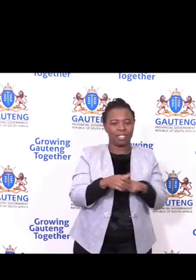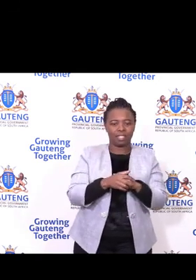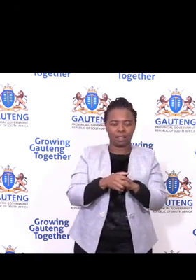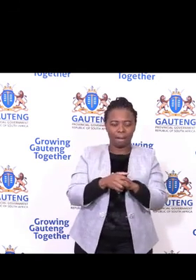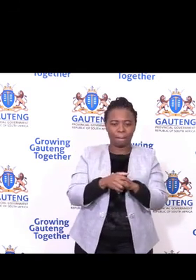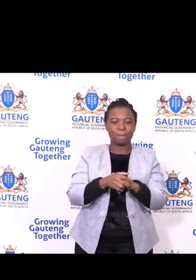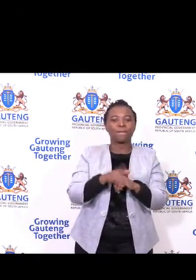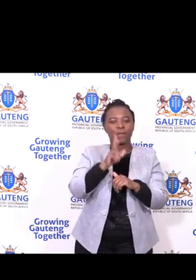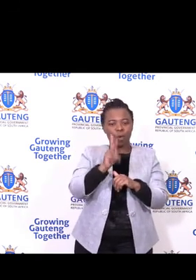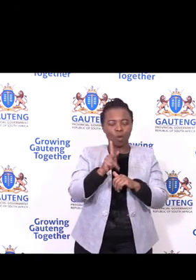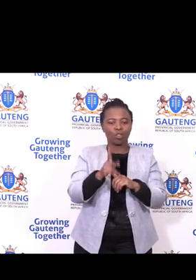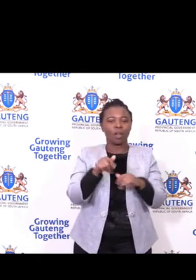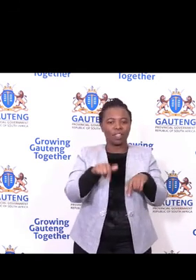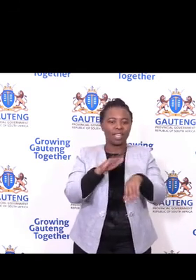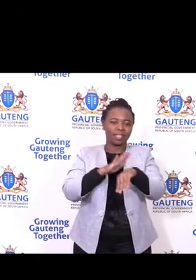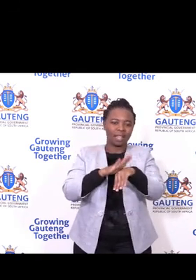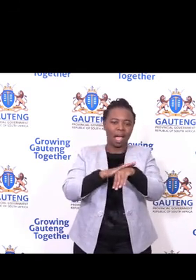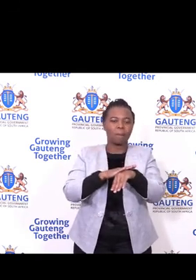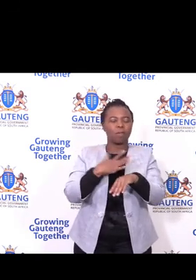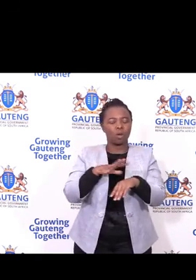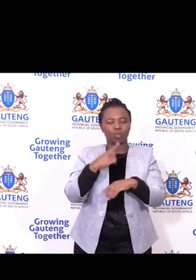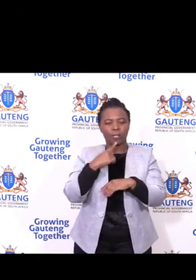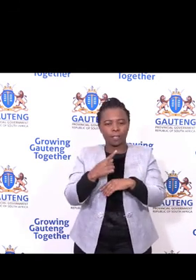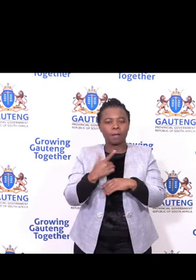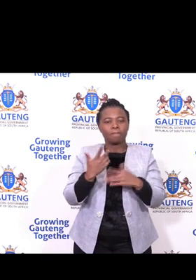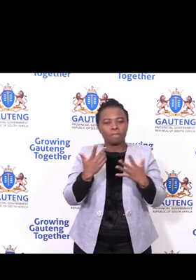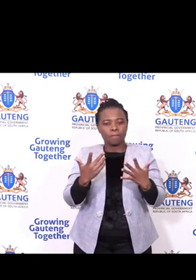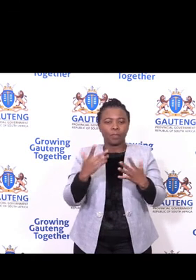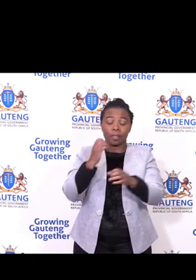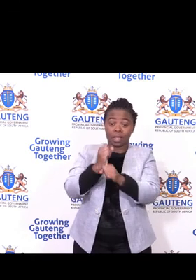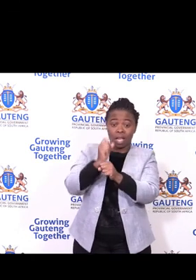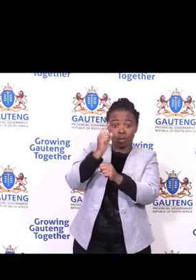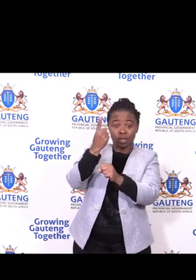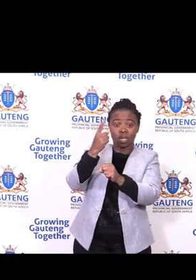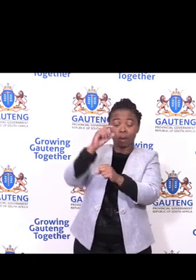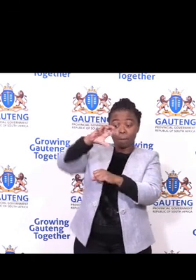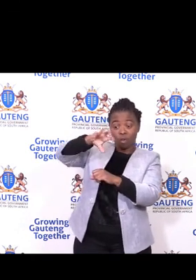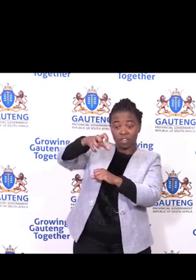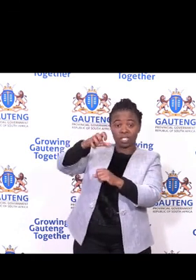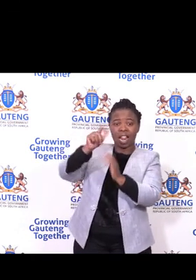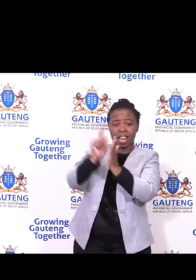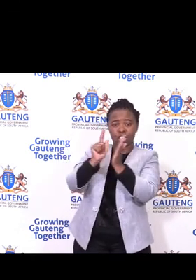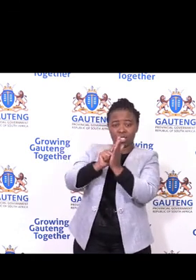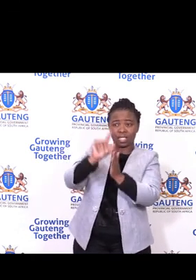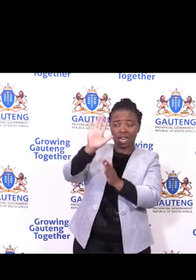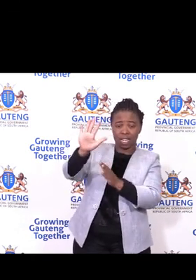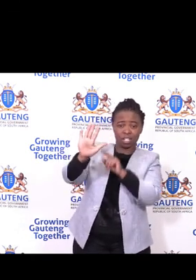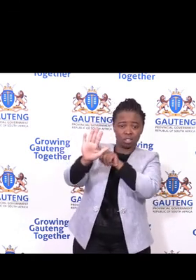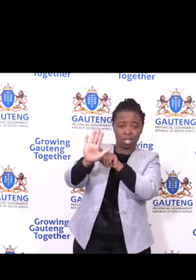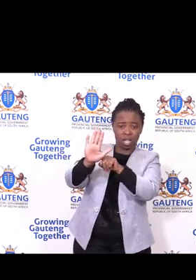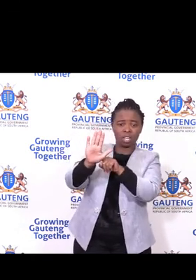this moment to pass our condolences to the Gauteng Provincial Legislature, who lost one of